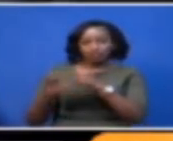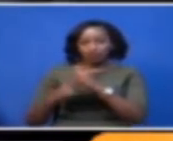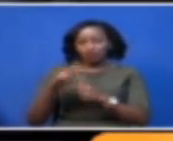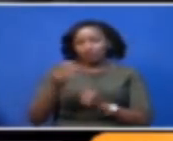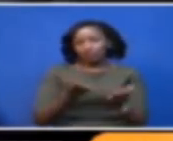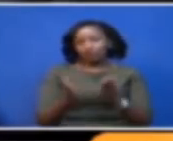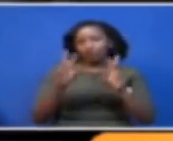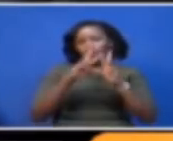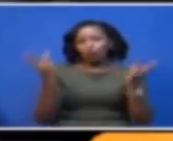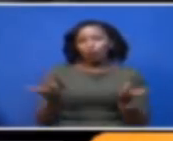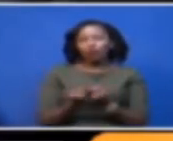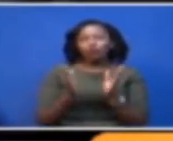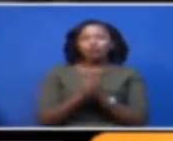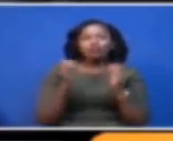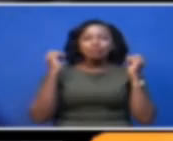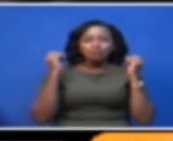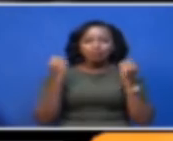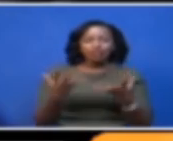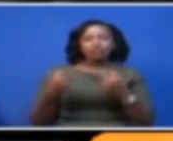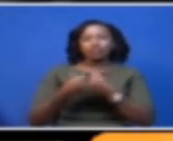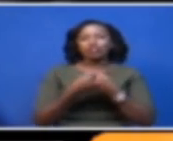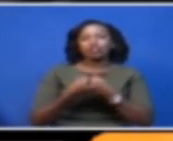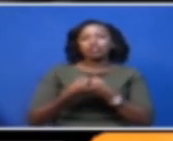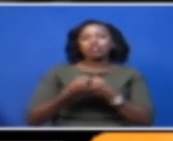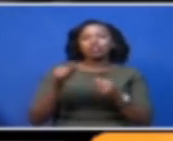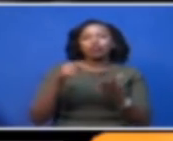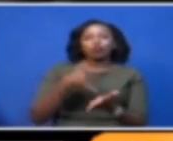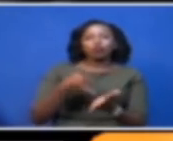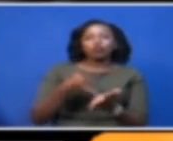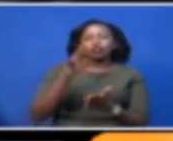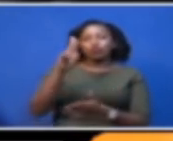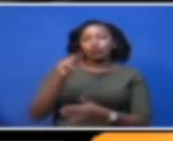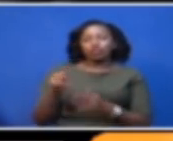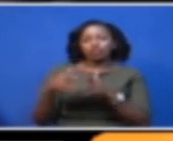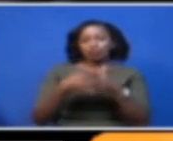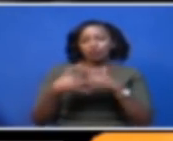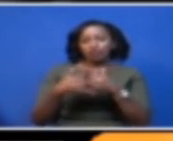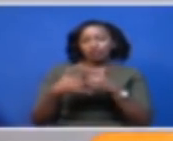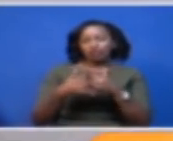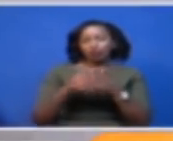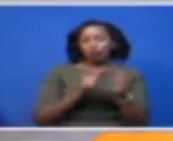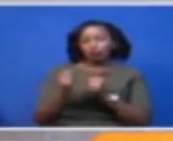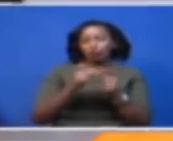major turmoil, including through the chaos of the US war in Iraq, which he opposed.